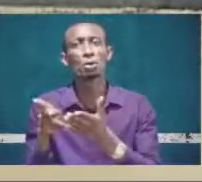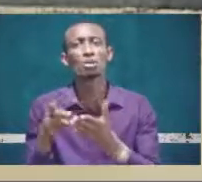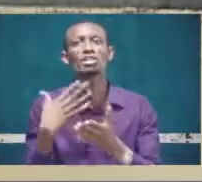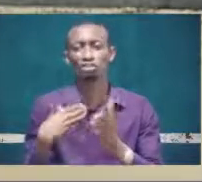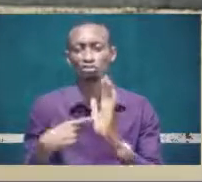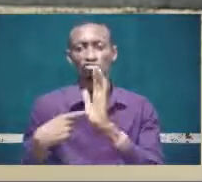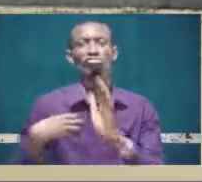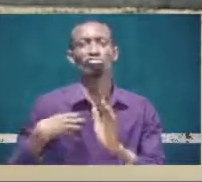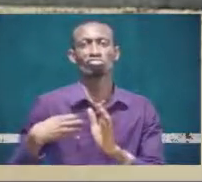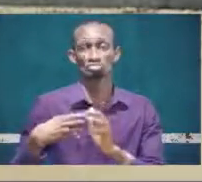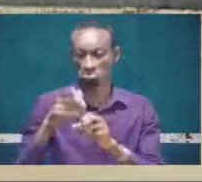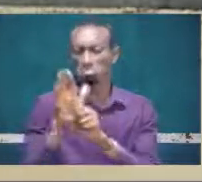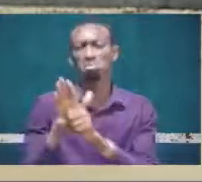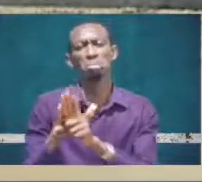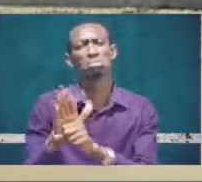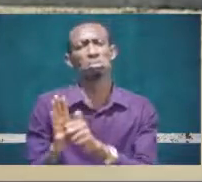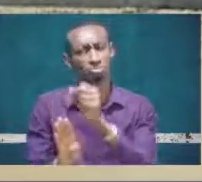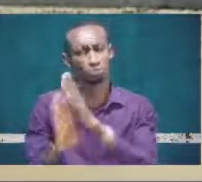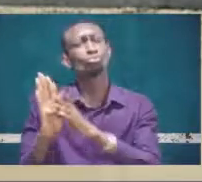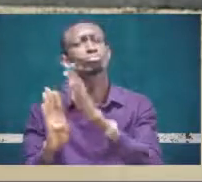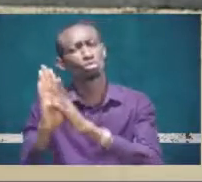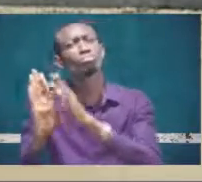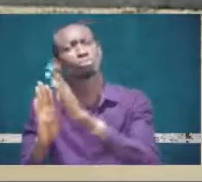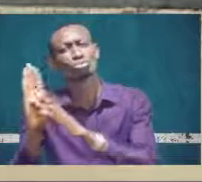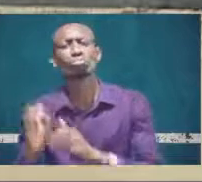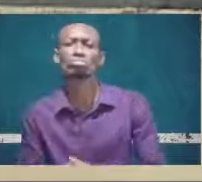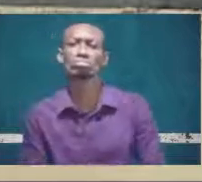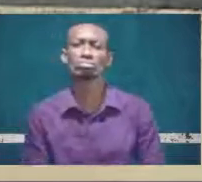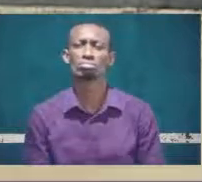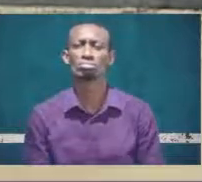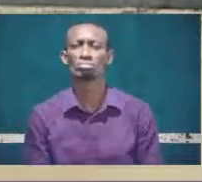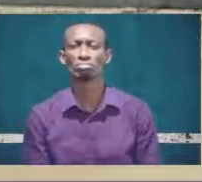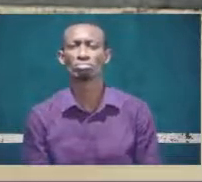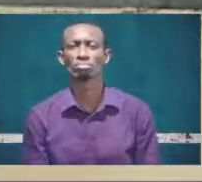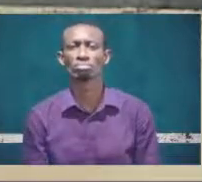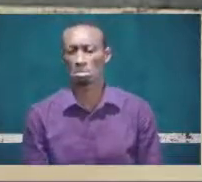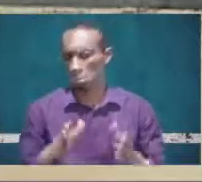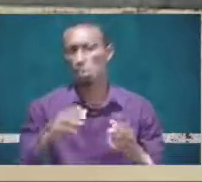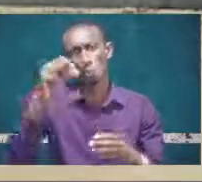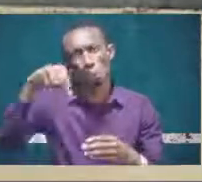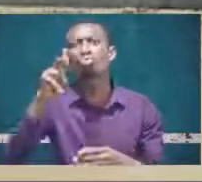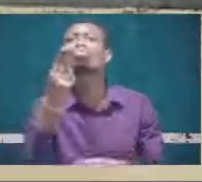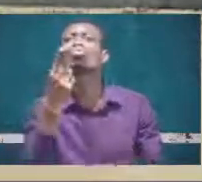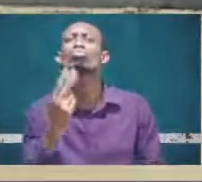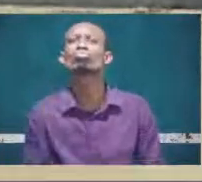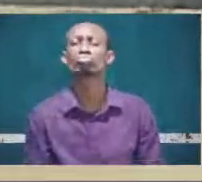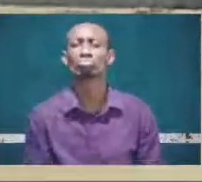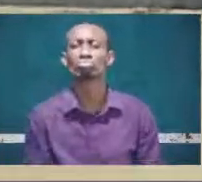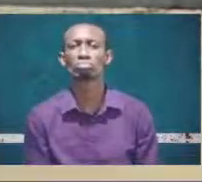increase. We expect quantity demanded to increase. Maybe it quantity demanded 2.